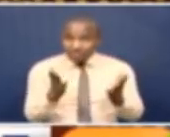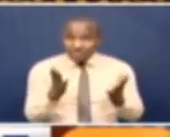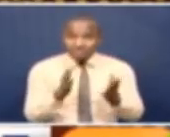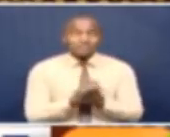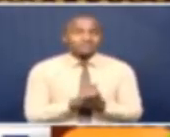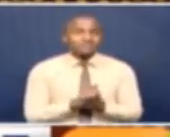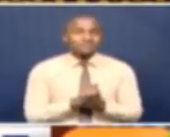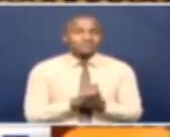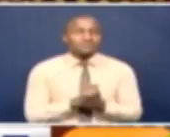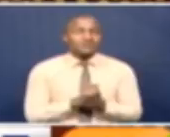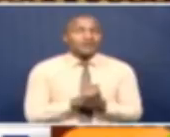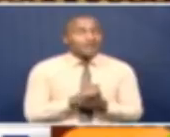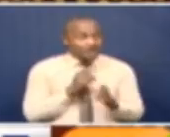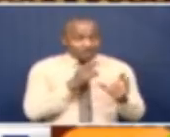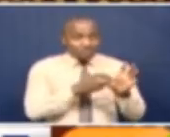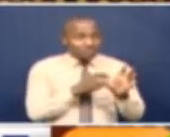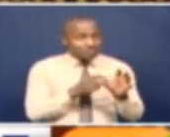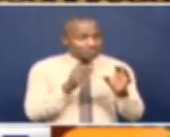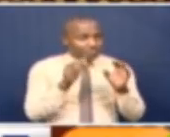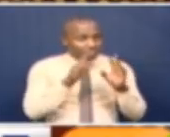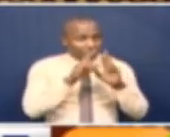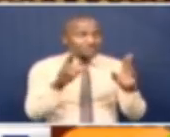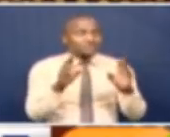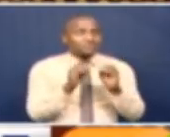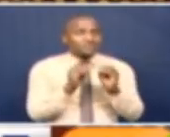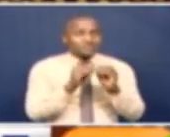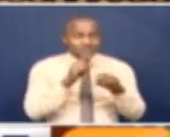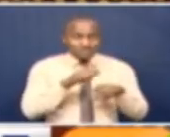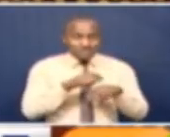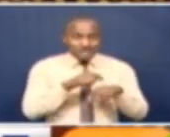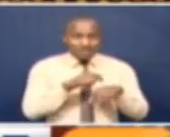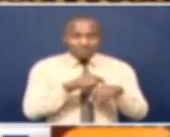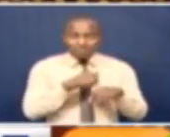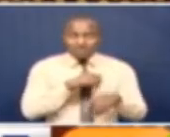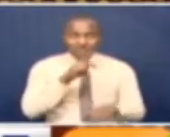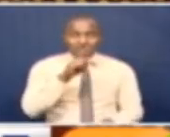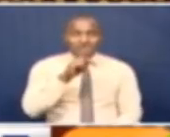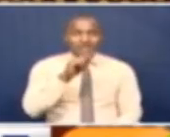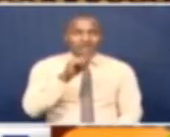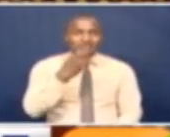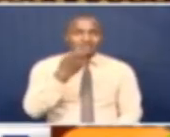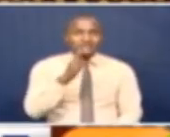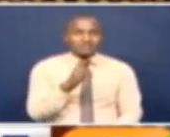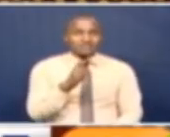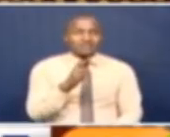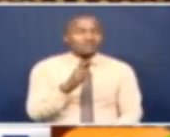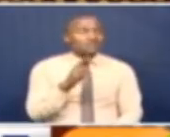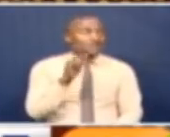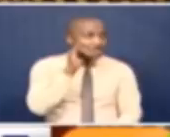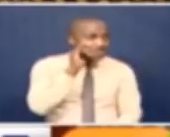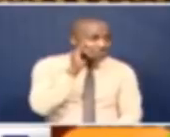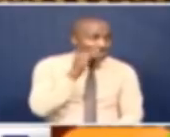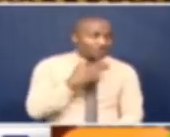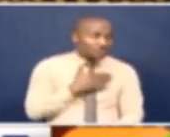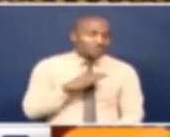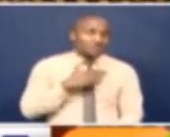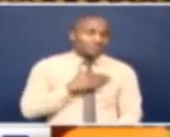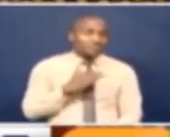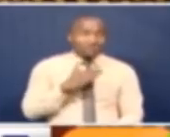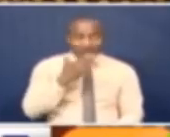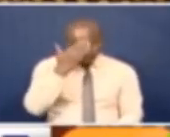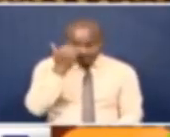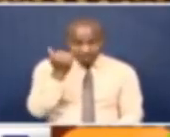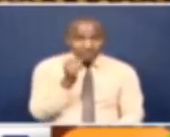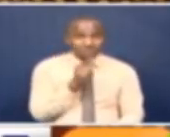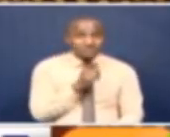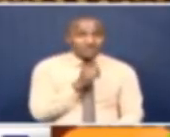attended a lot of peace meetings when I was in the KNCHR, all the way to Isiolo, Samburu, because